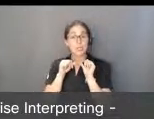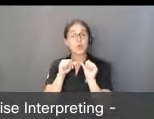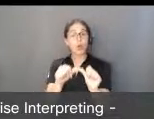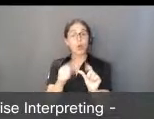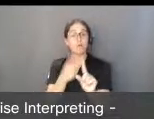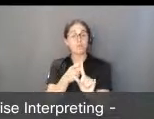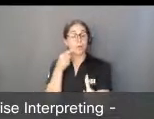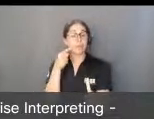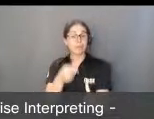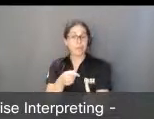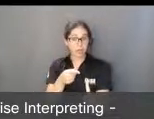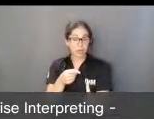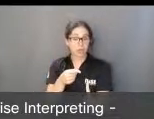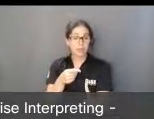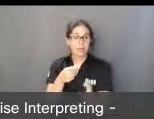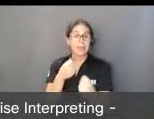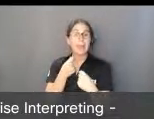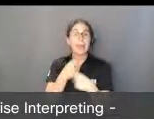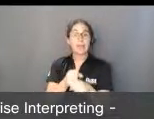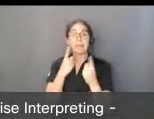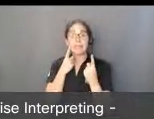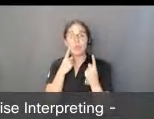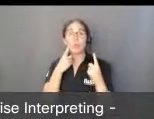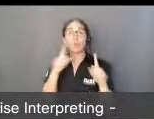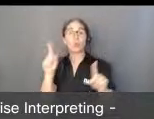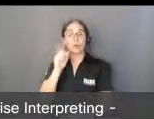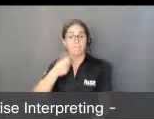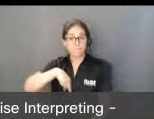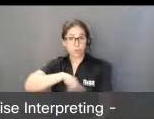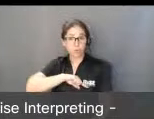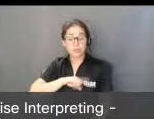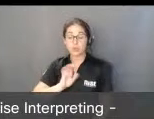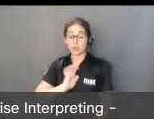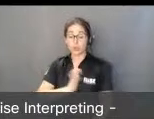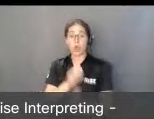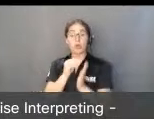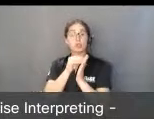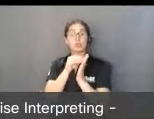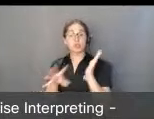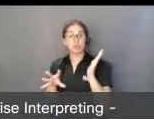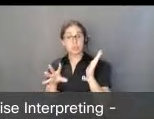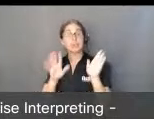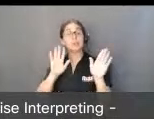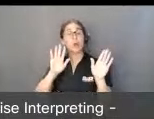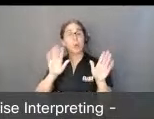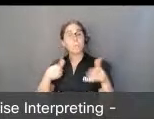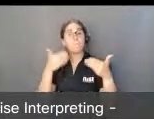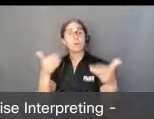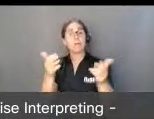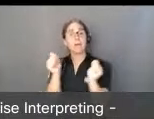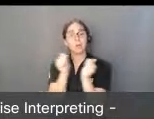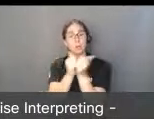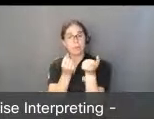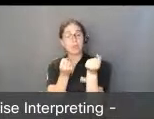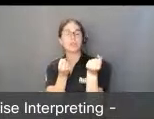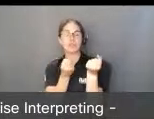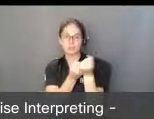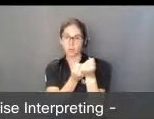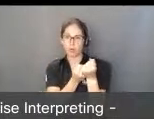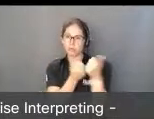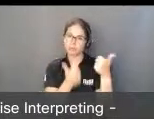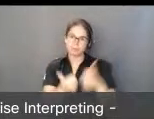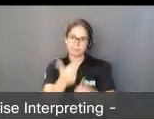and make it workable for us so that our students are provided with support, number one,